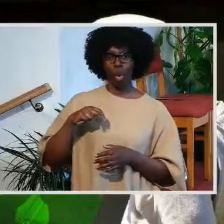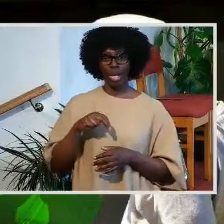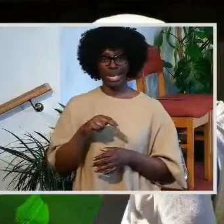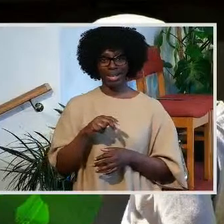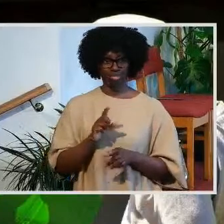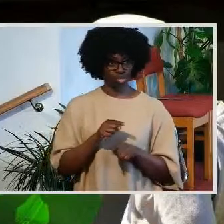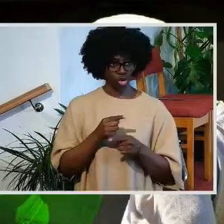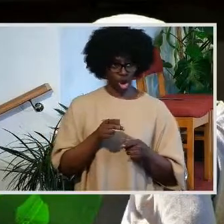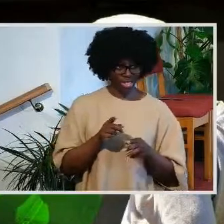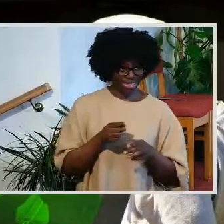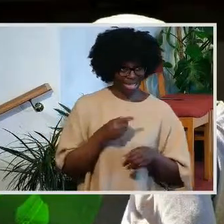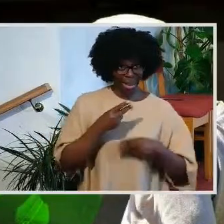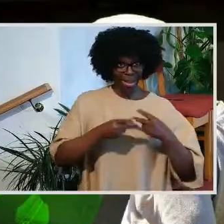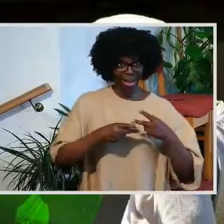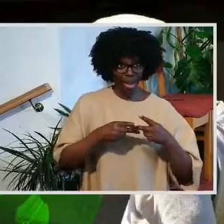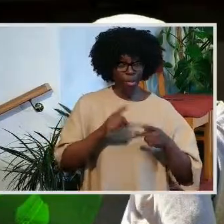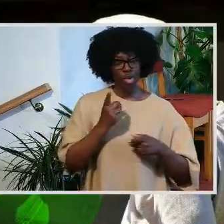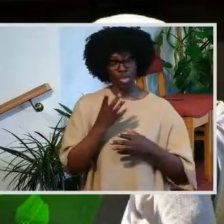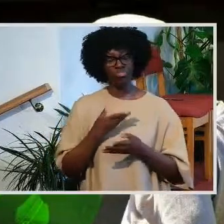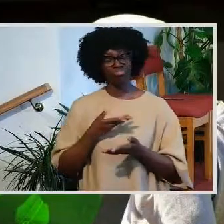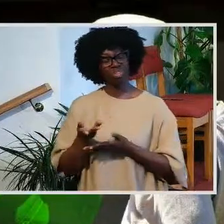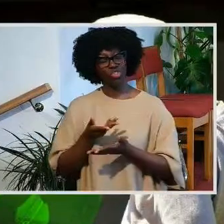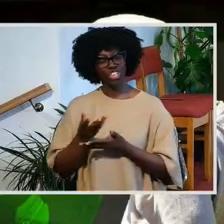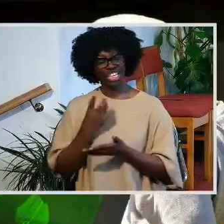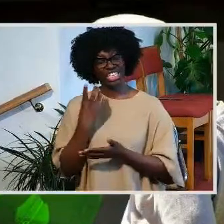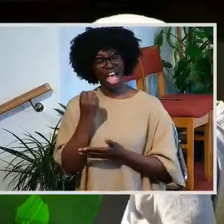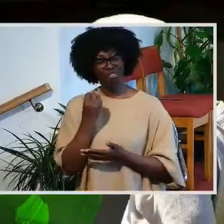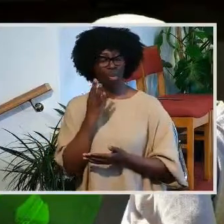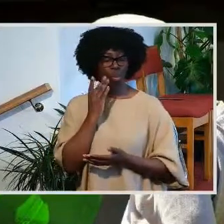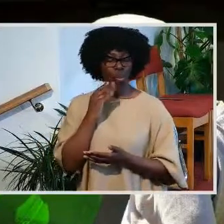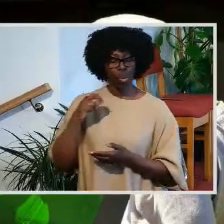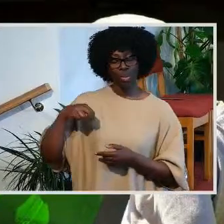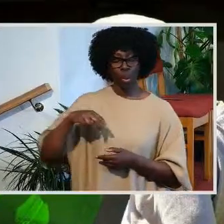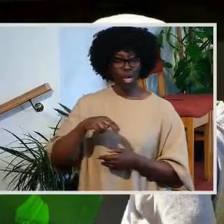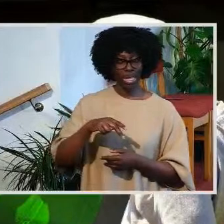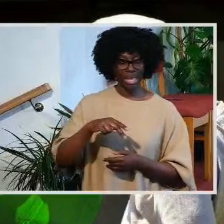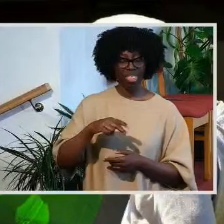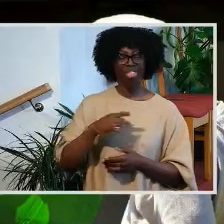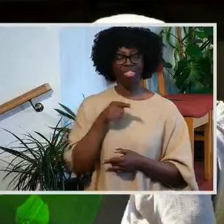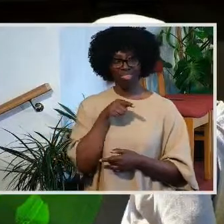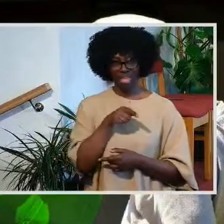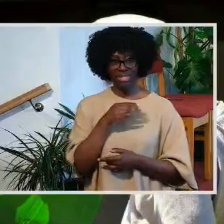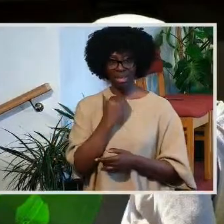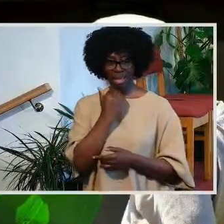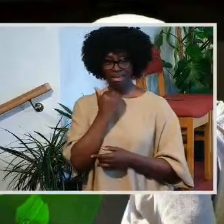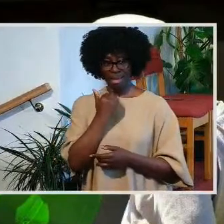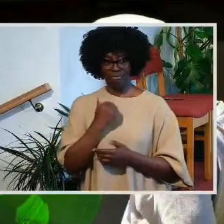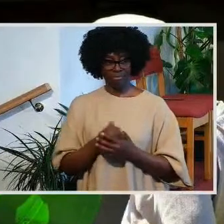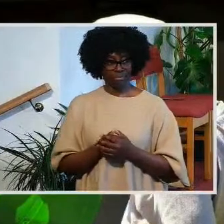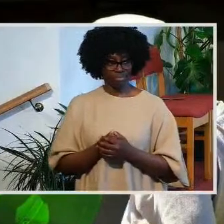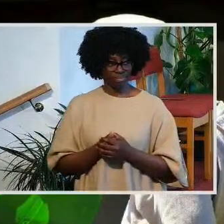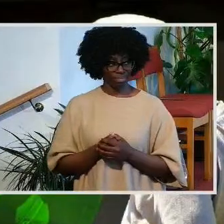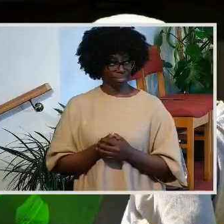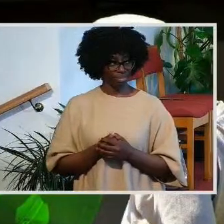sing if you're that active. But we shouldn't just exercise for